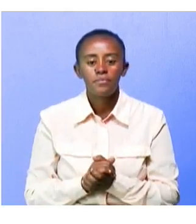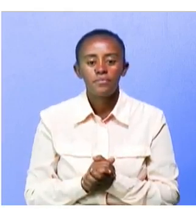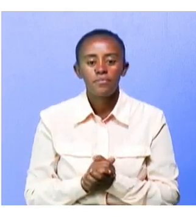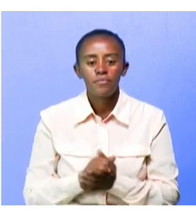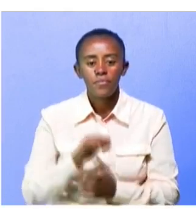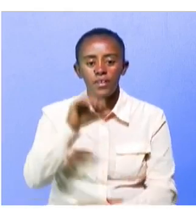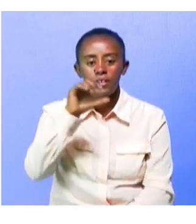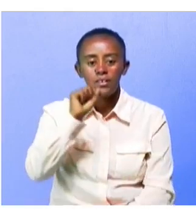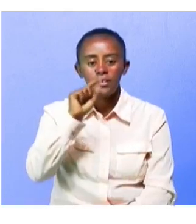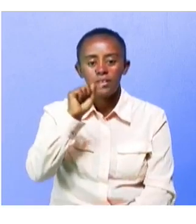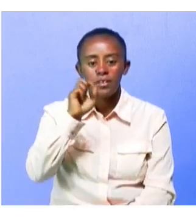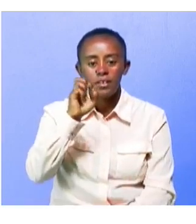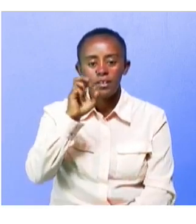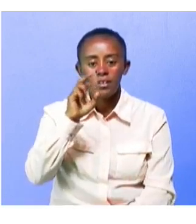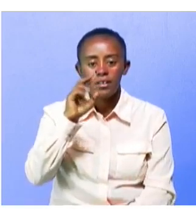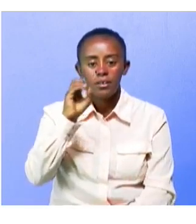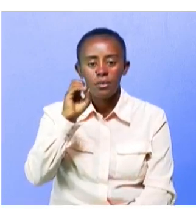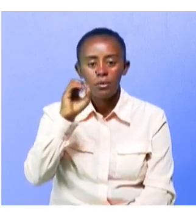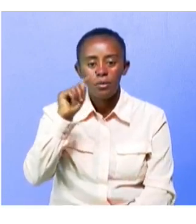Stereotype.